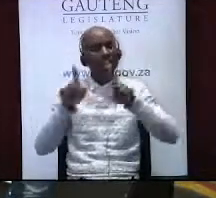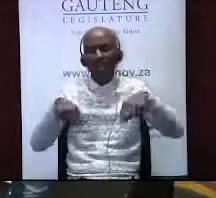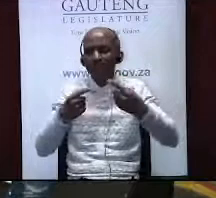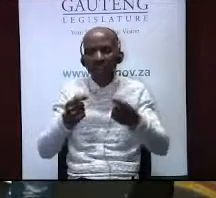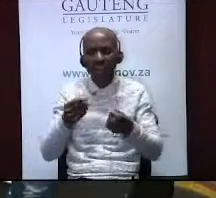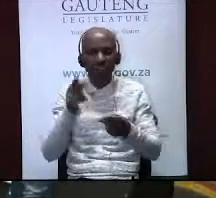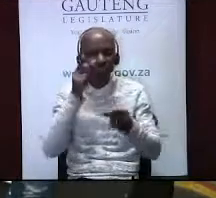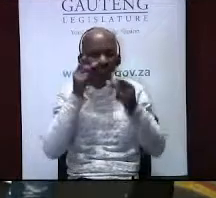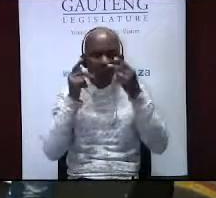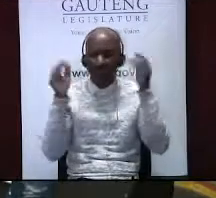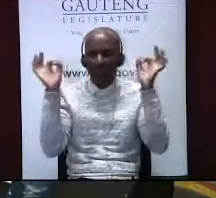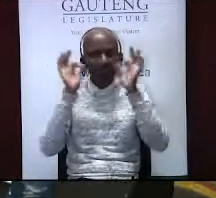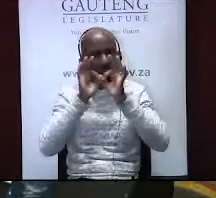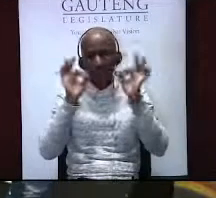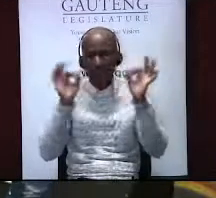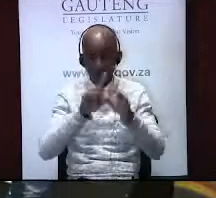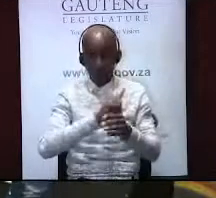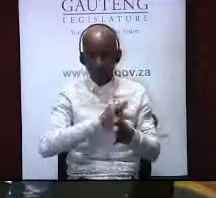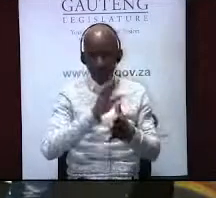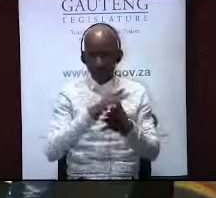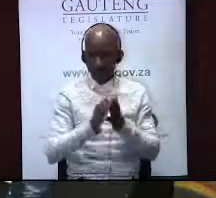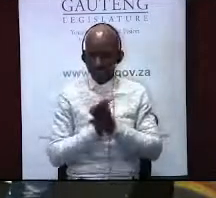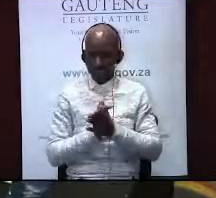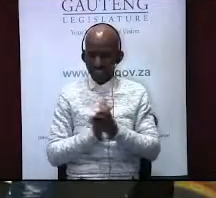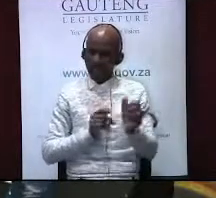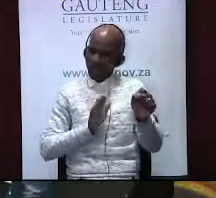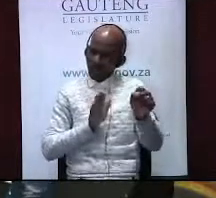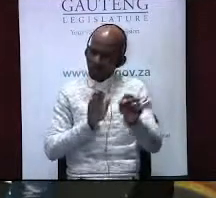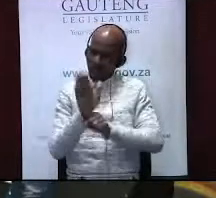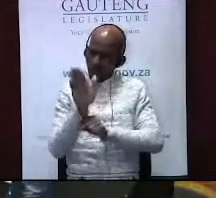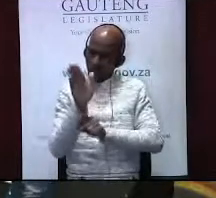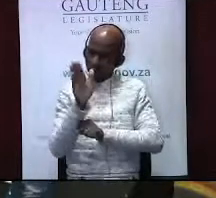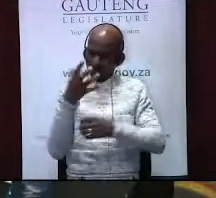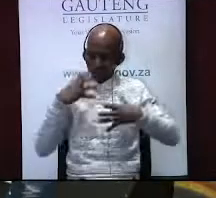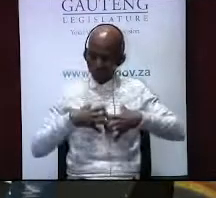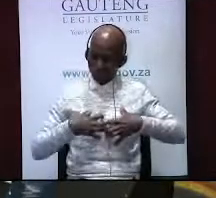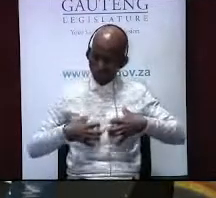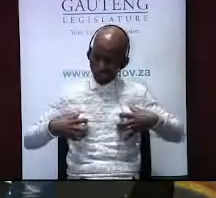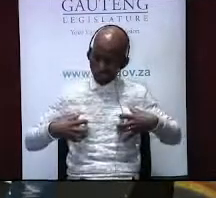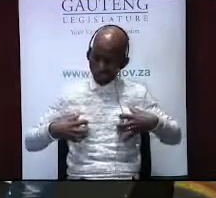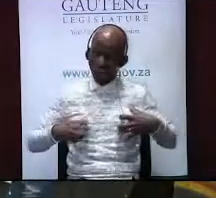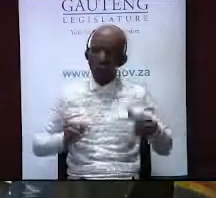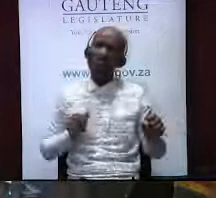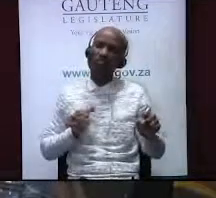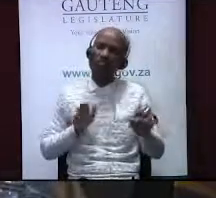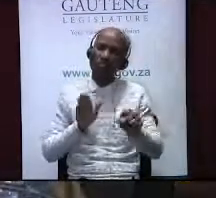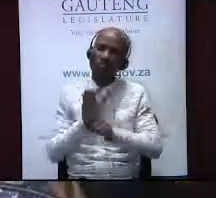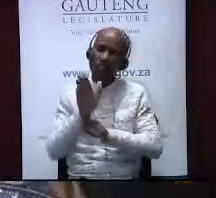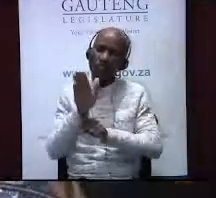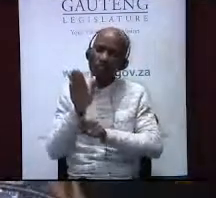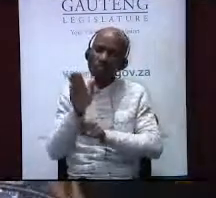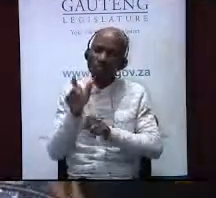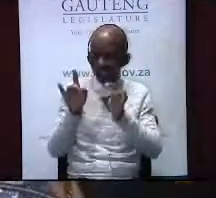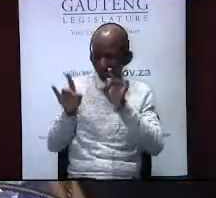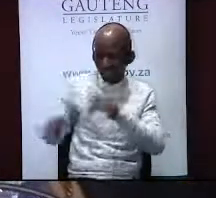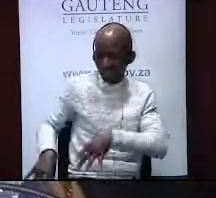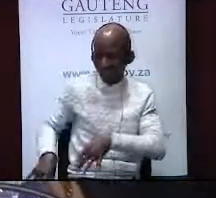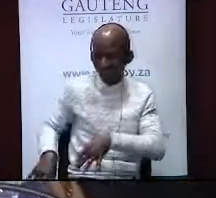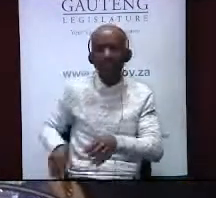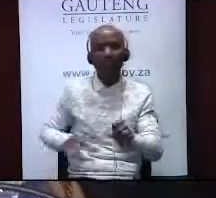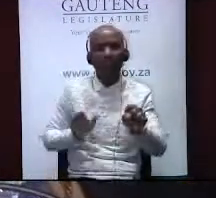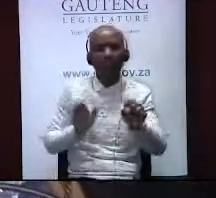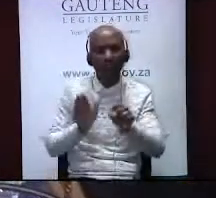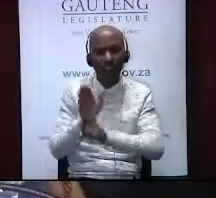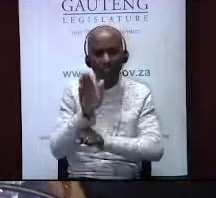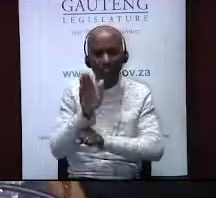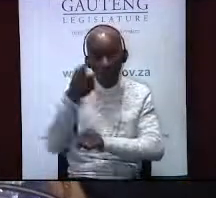cannot smell it because we are so full of anxieties. We are so full of hatred. We are so